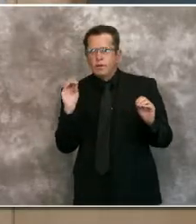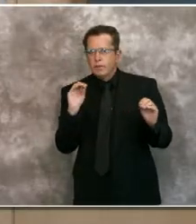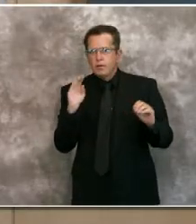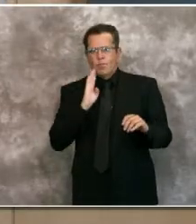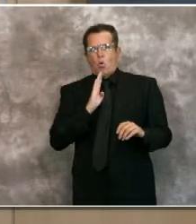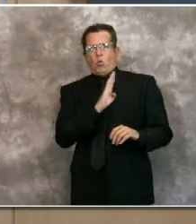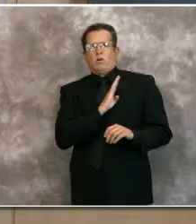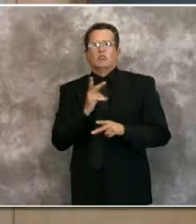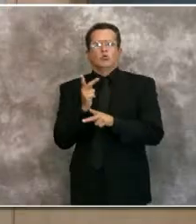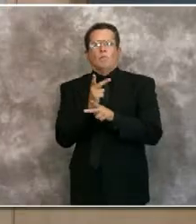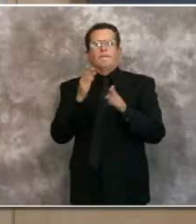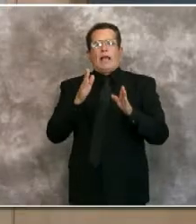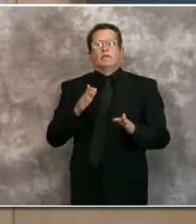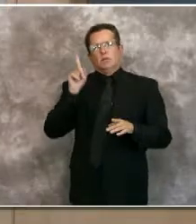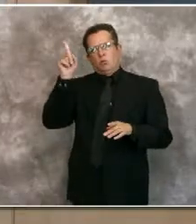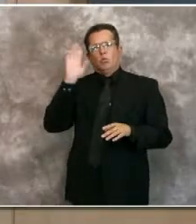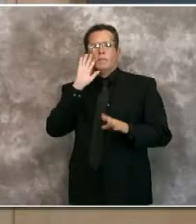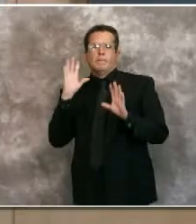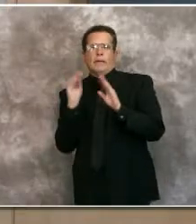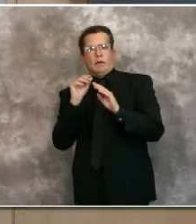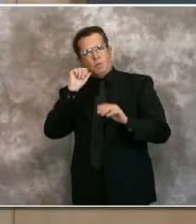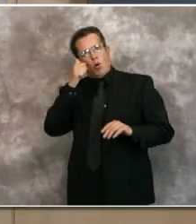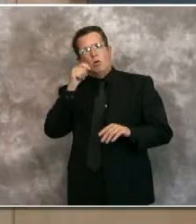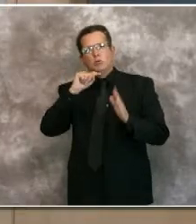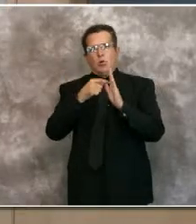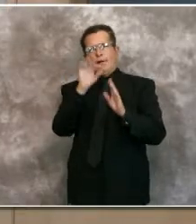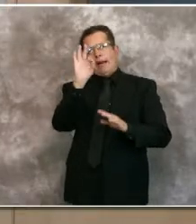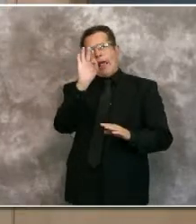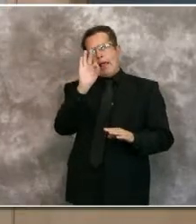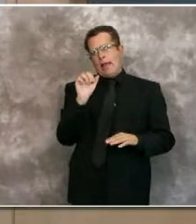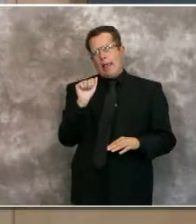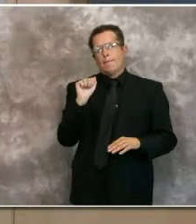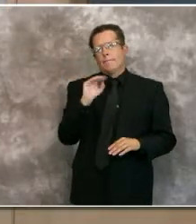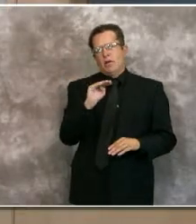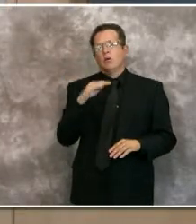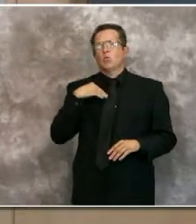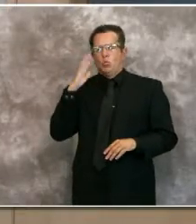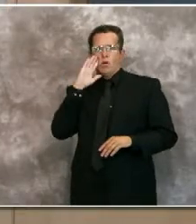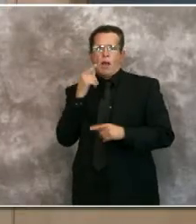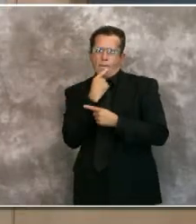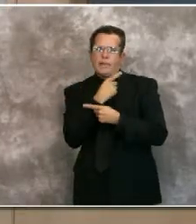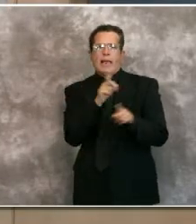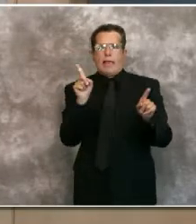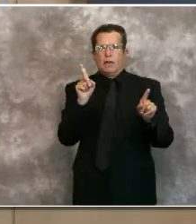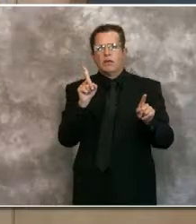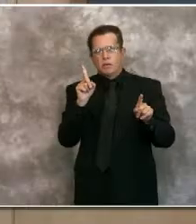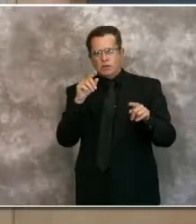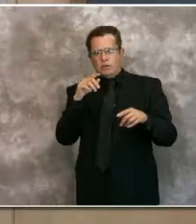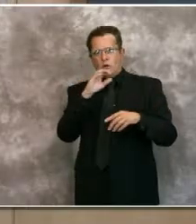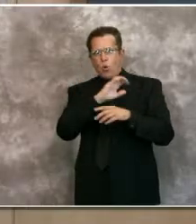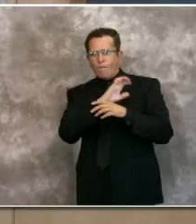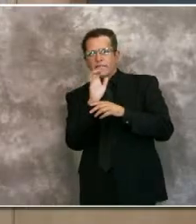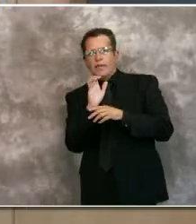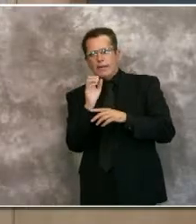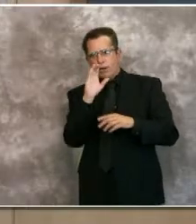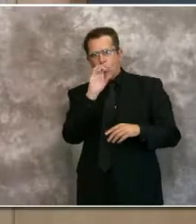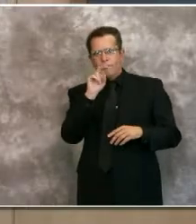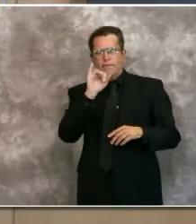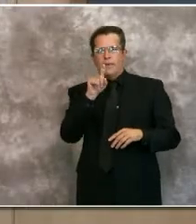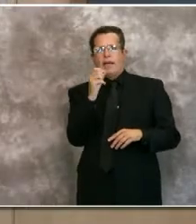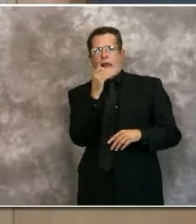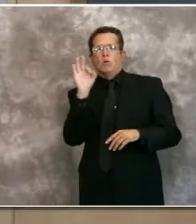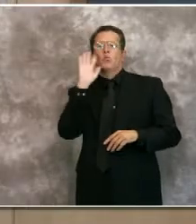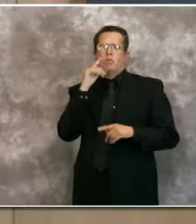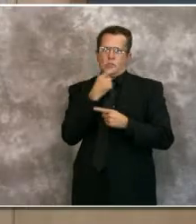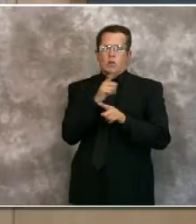Board of Supervisors meeting starting at 9 a.m. at which we will have an update on the COVID-19 status. The meeting will